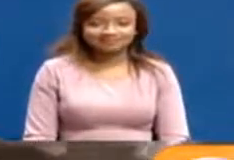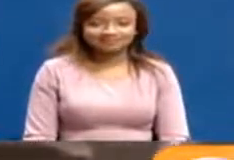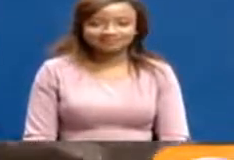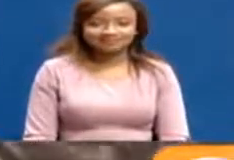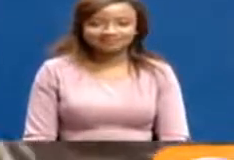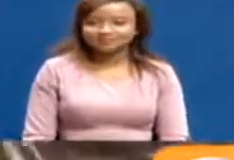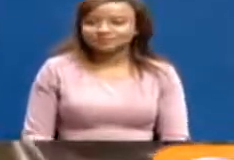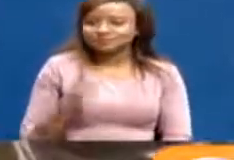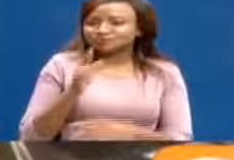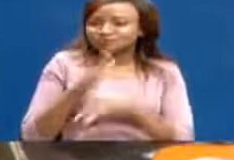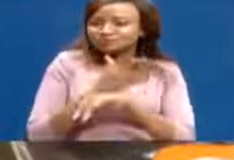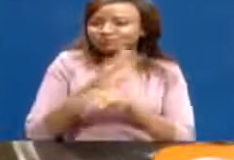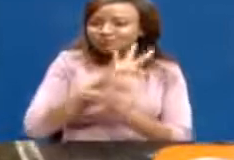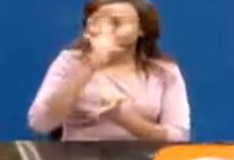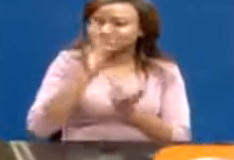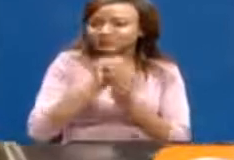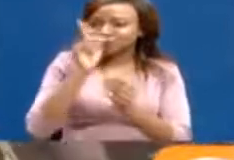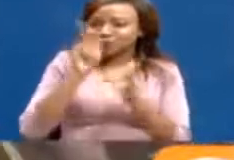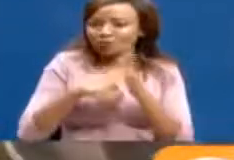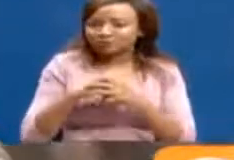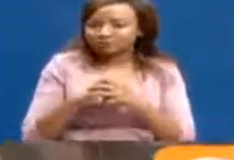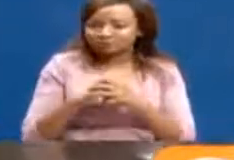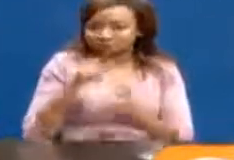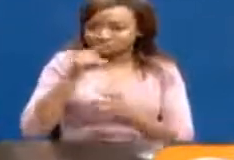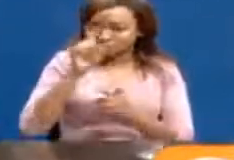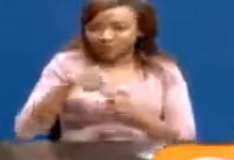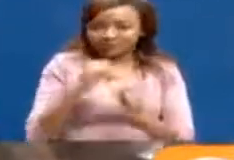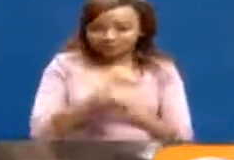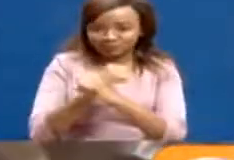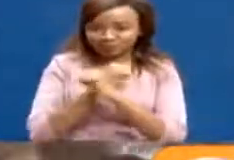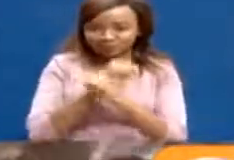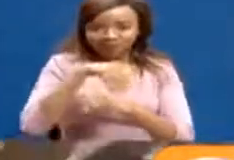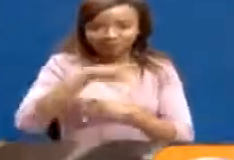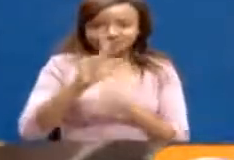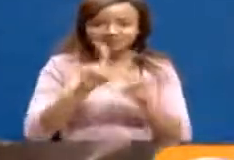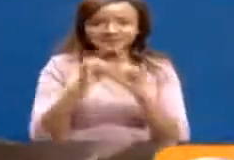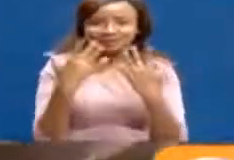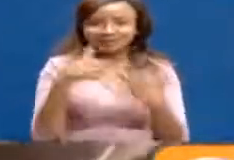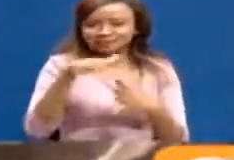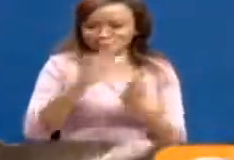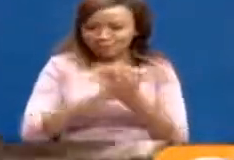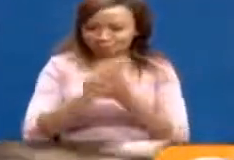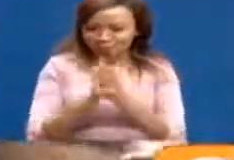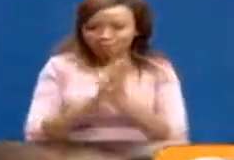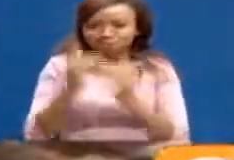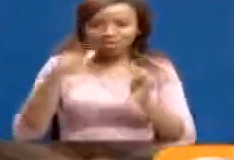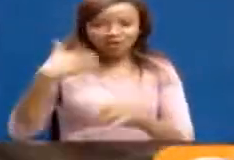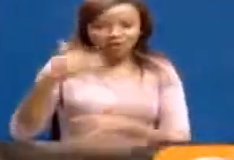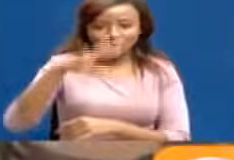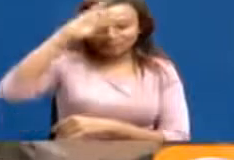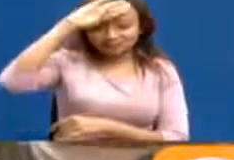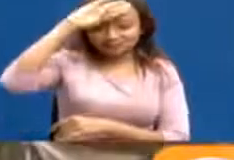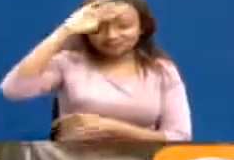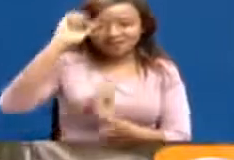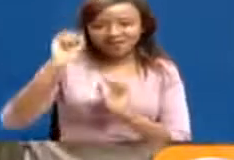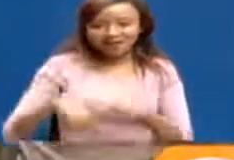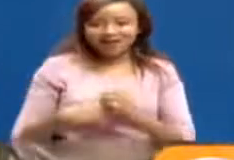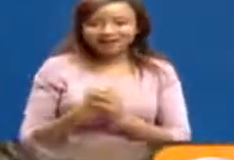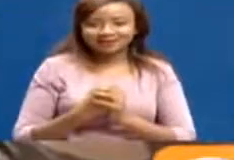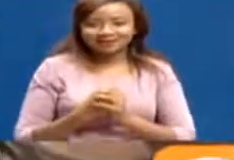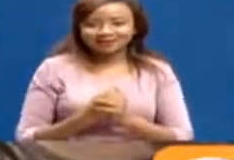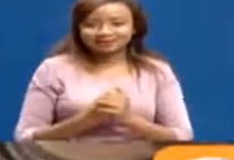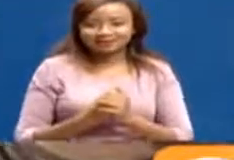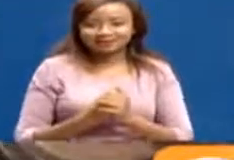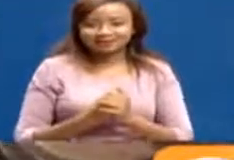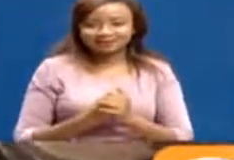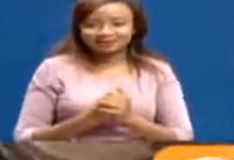keep some social distance. Wash your hands with soap and water. Check your temperature if it's getting hotter. Check your time,